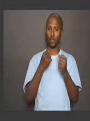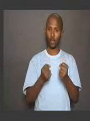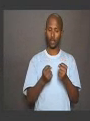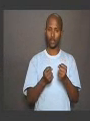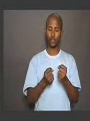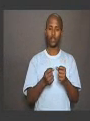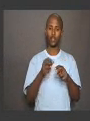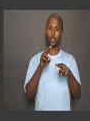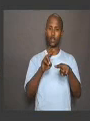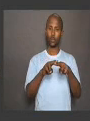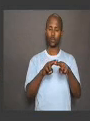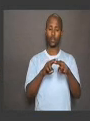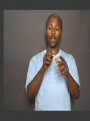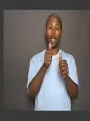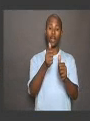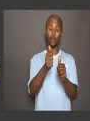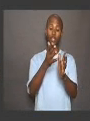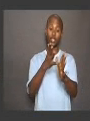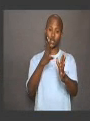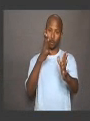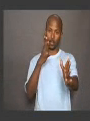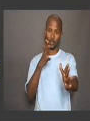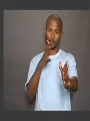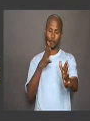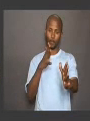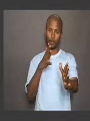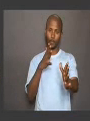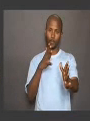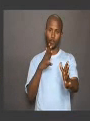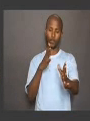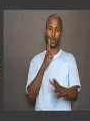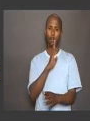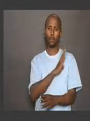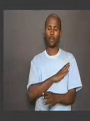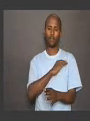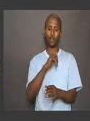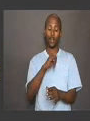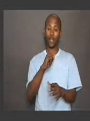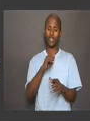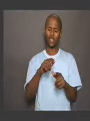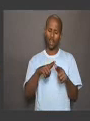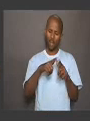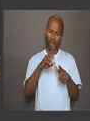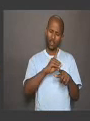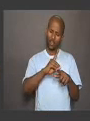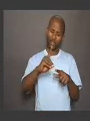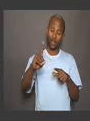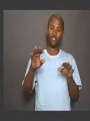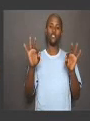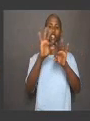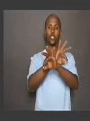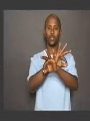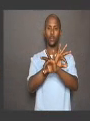deduce from this that arithmetic sequences behave like linear